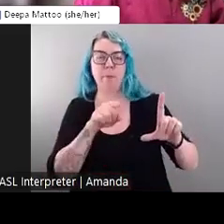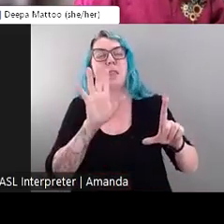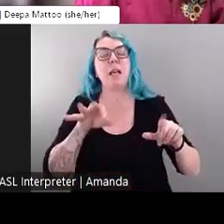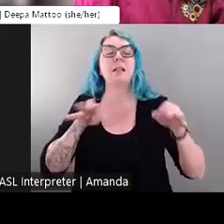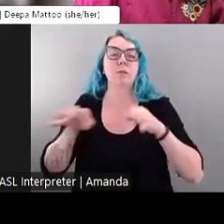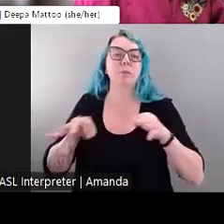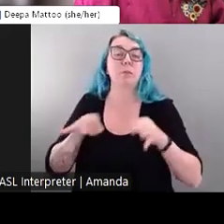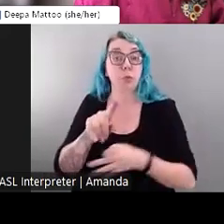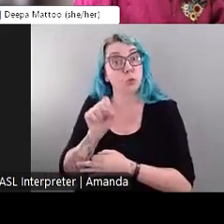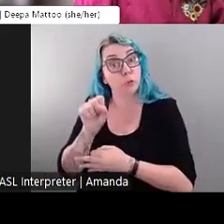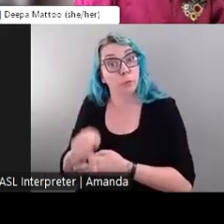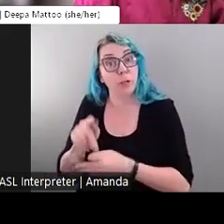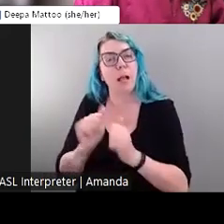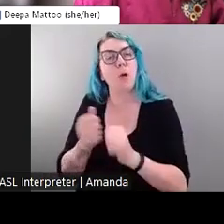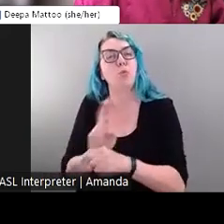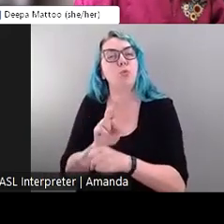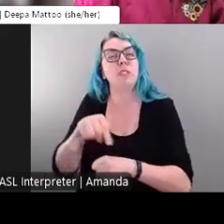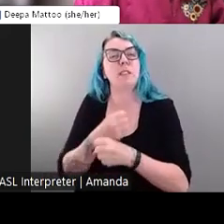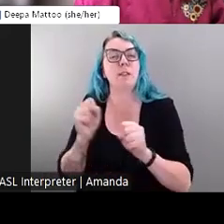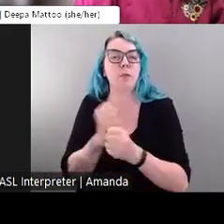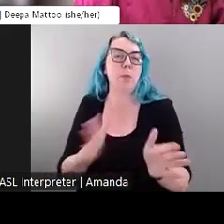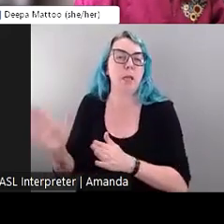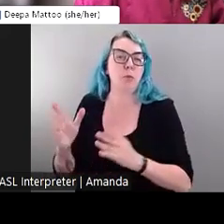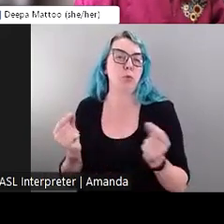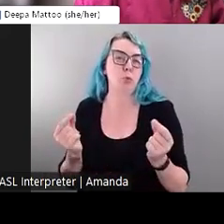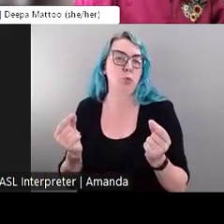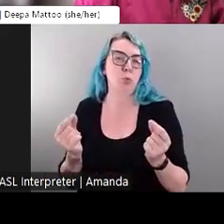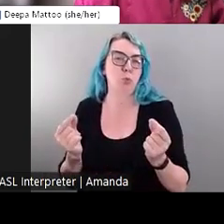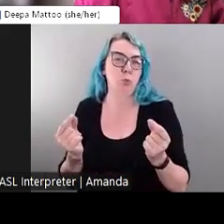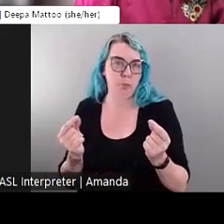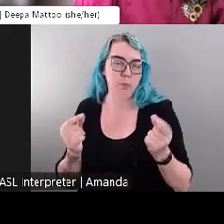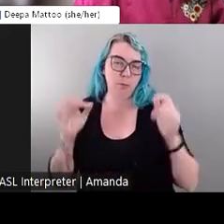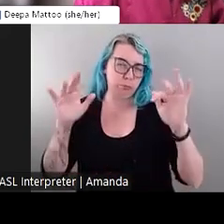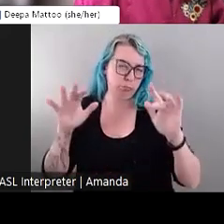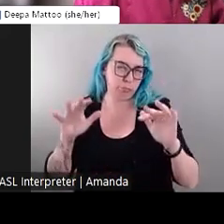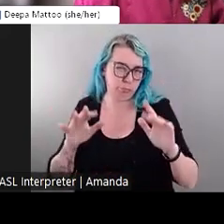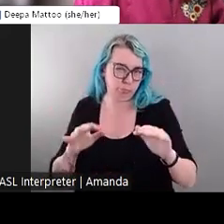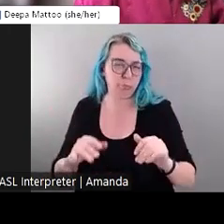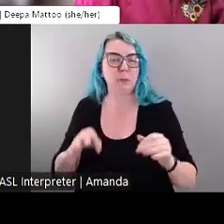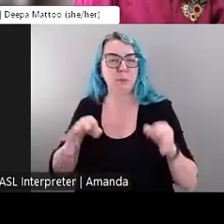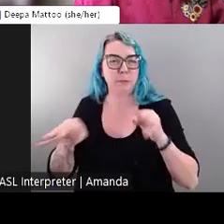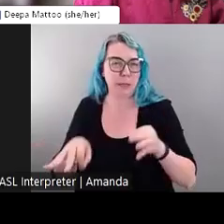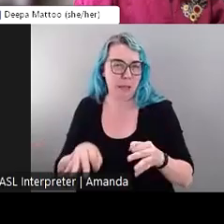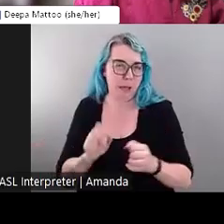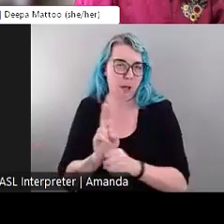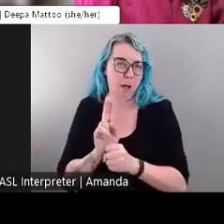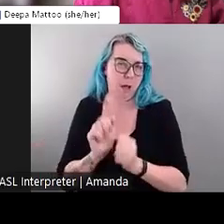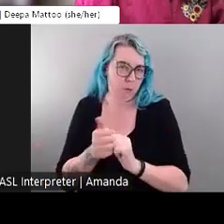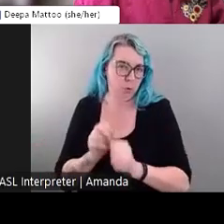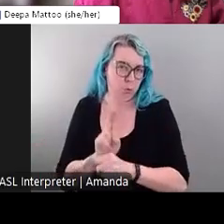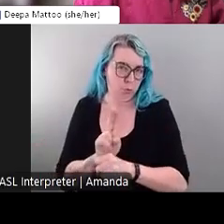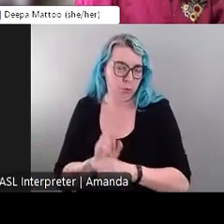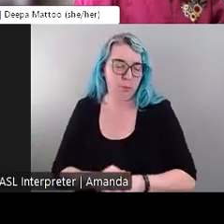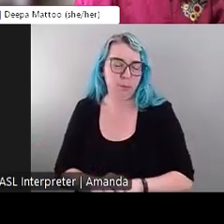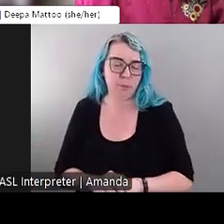plan. We recommend reviewing these again before going through the plan. And the safety plan actually can be shared directly with your